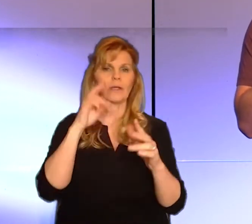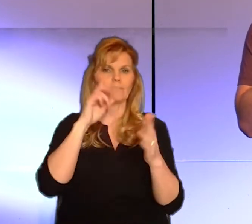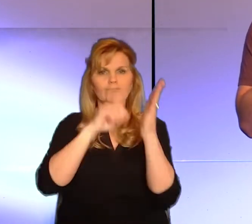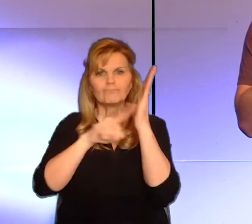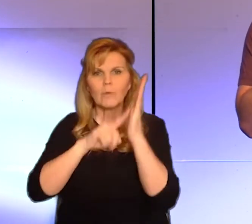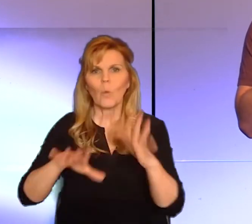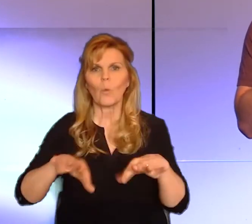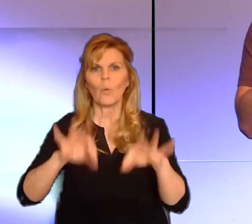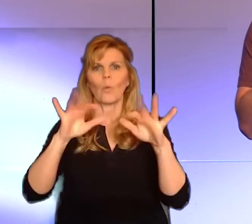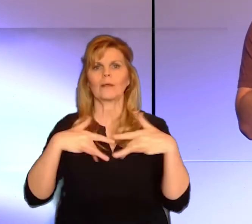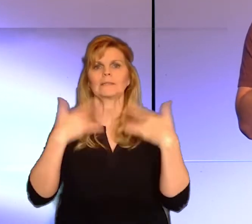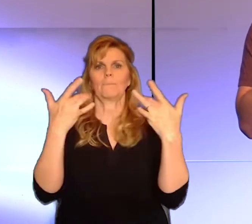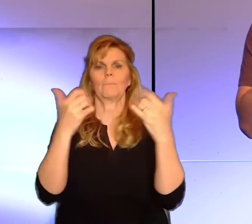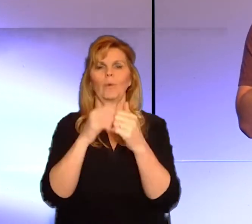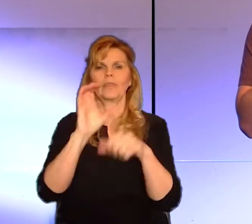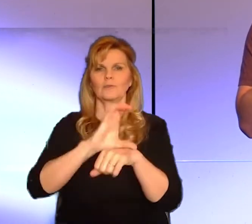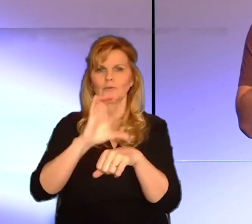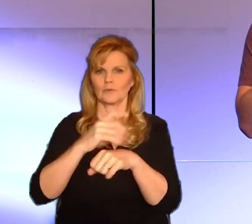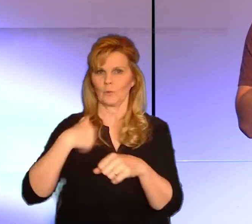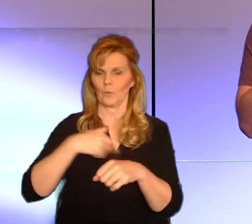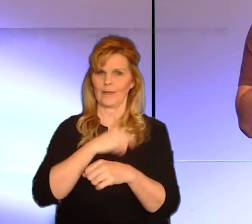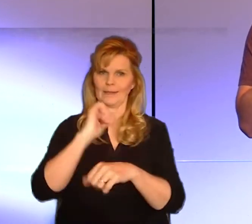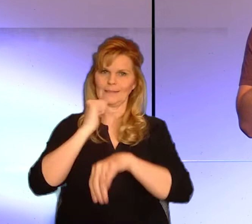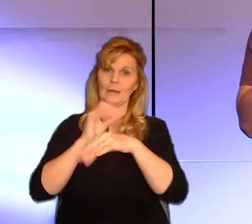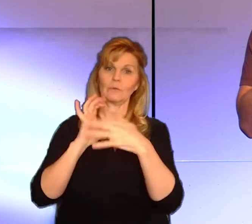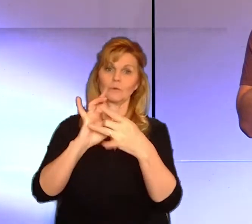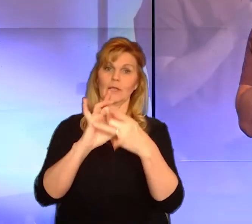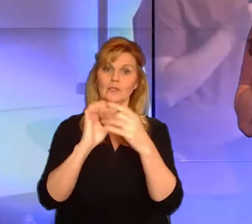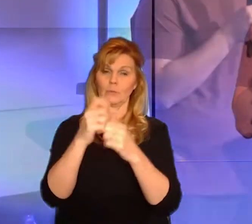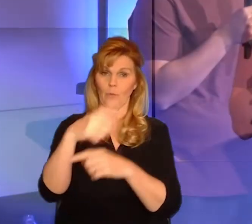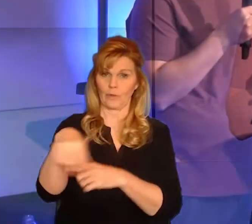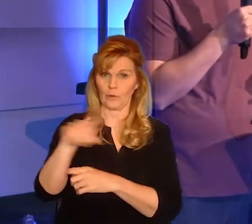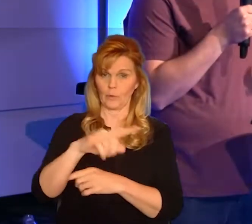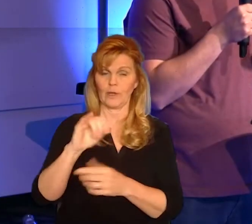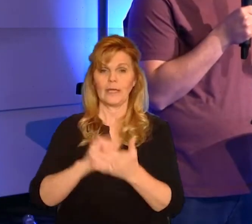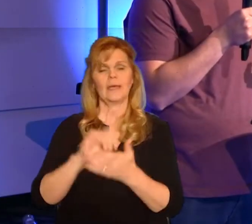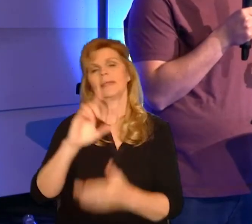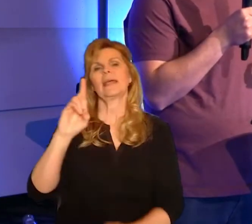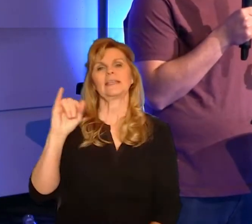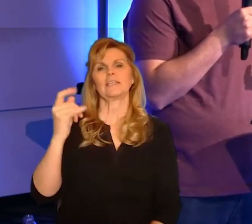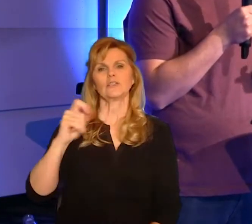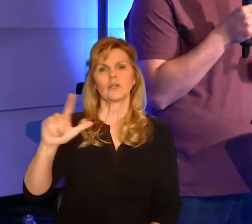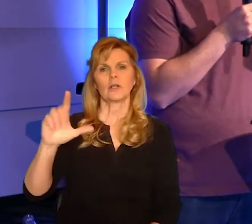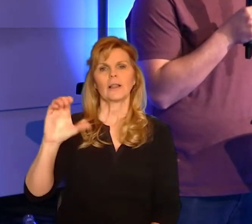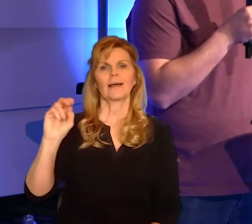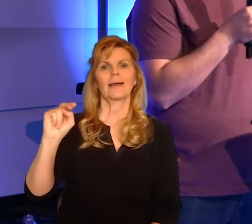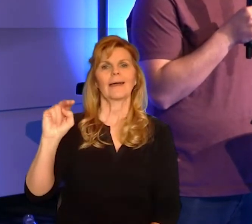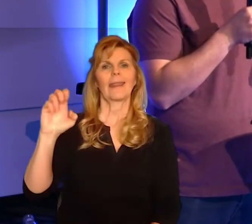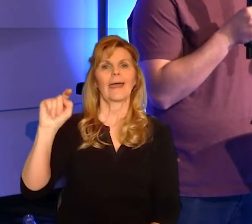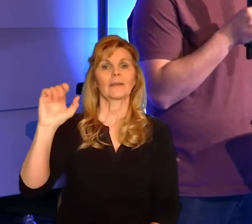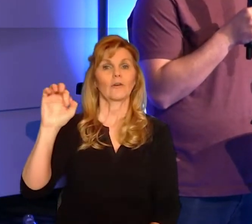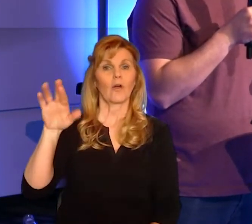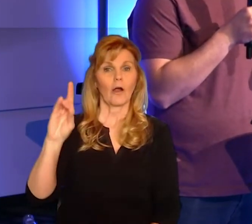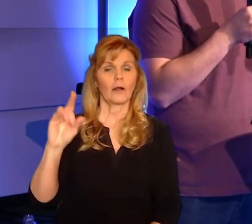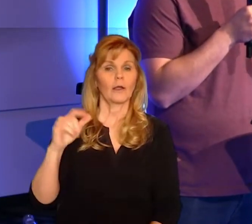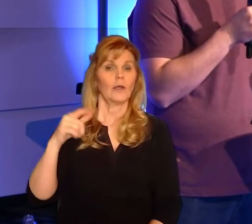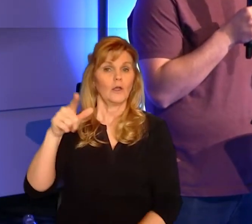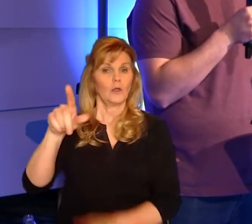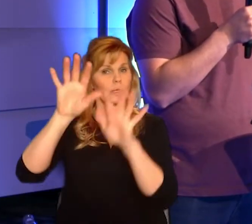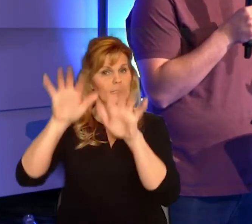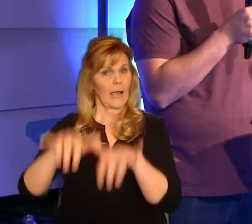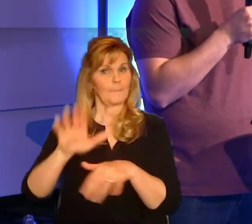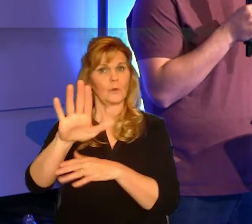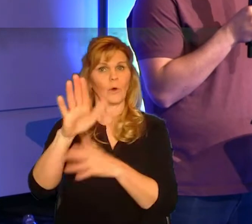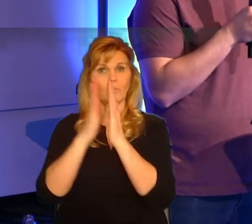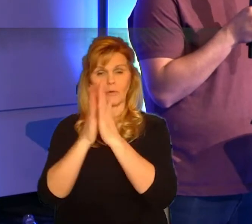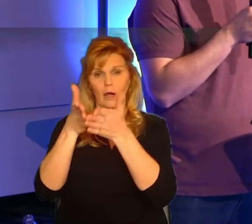start a relationship with you and get to know you a little bit. Those digital connect cards are also an incredible way to share prayer requests, praise